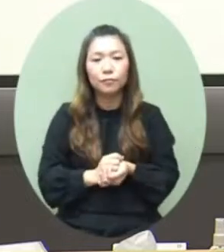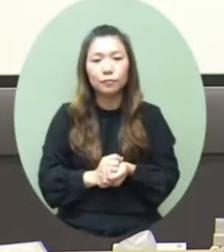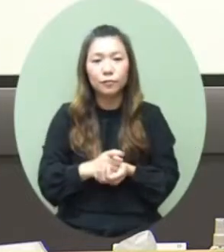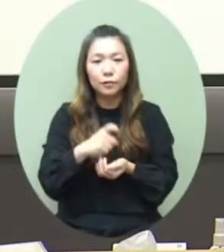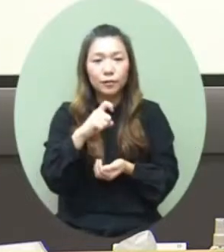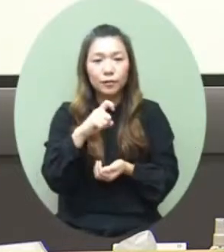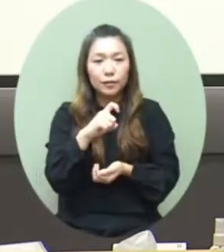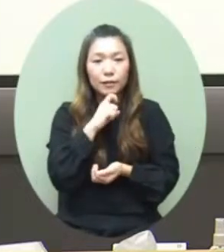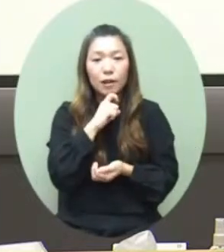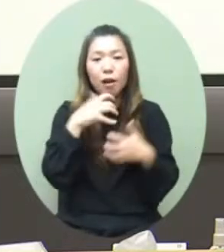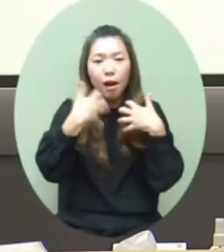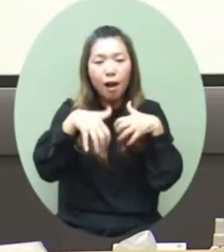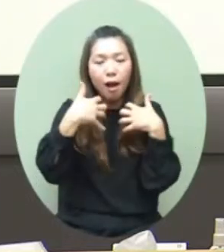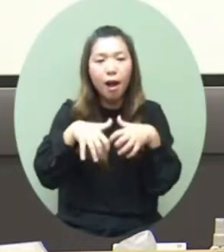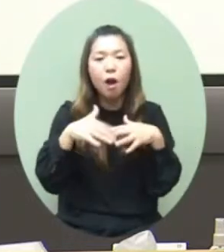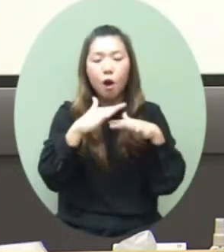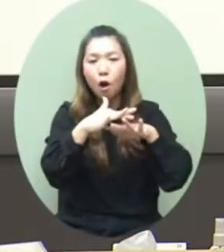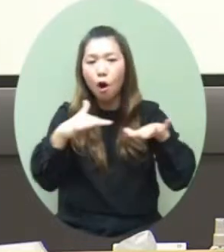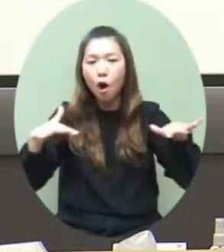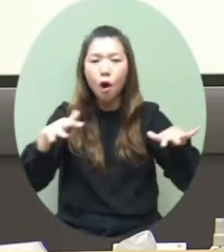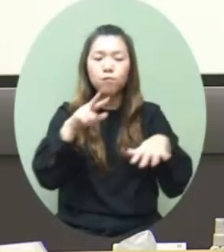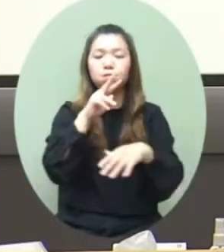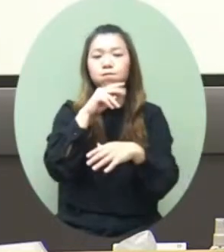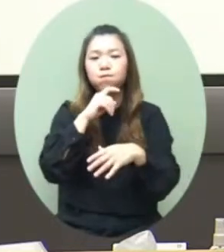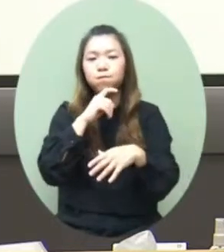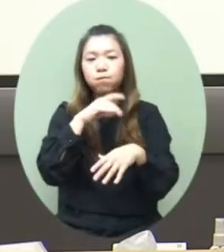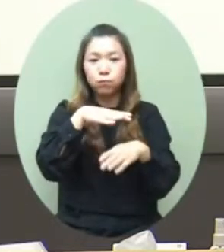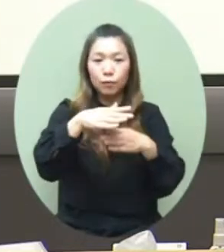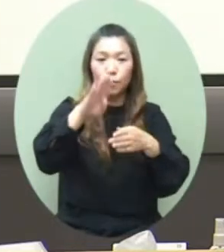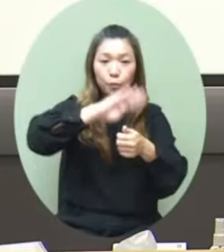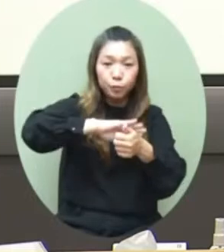we have the large-scale gourmet marketplace.